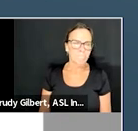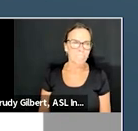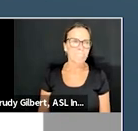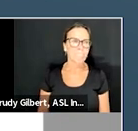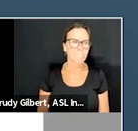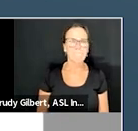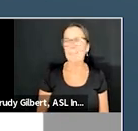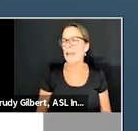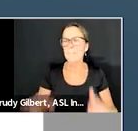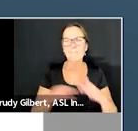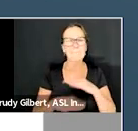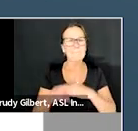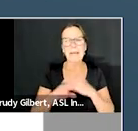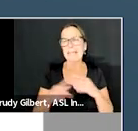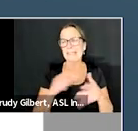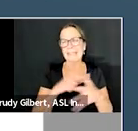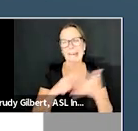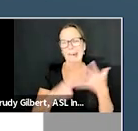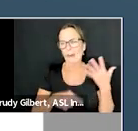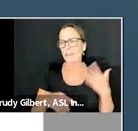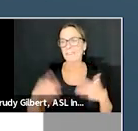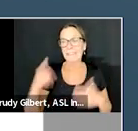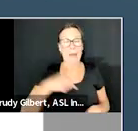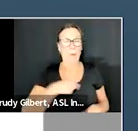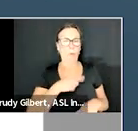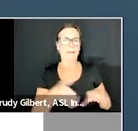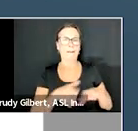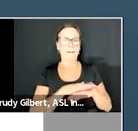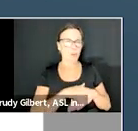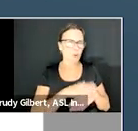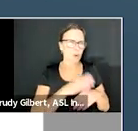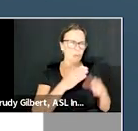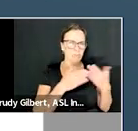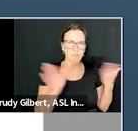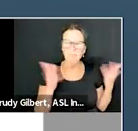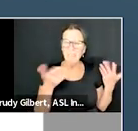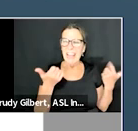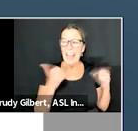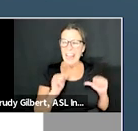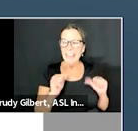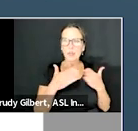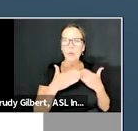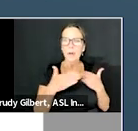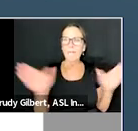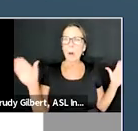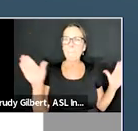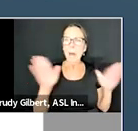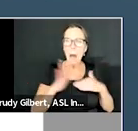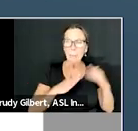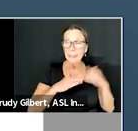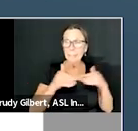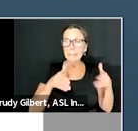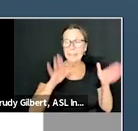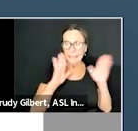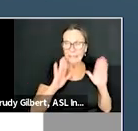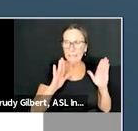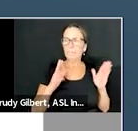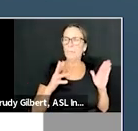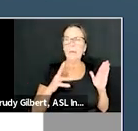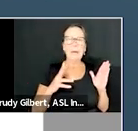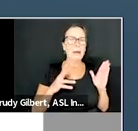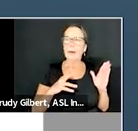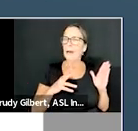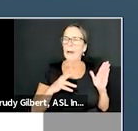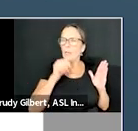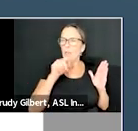Some basic areas that 521 CMR covers, pretty much any sort of public building. And when we say public building, we don't just